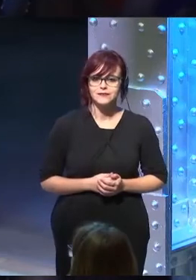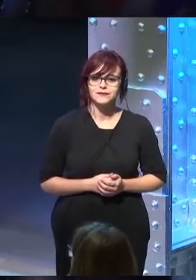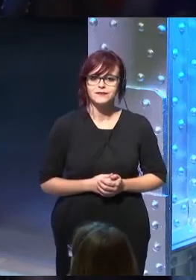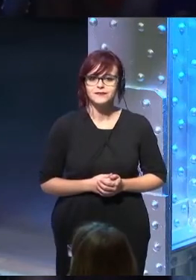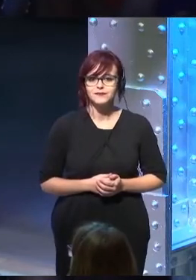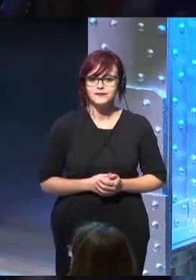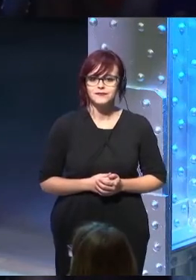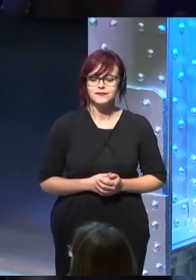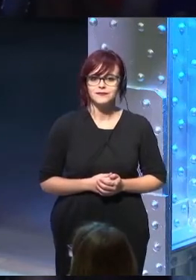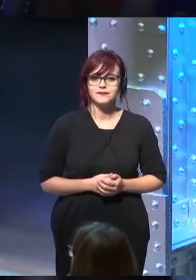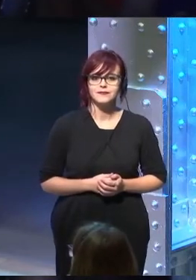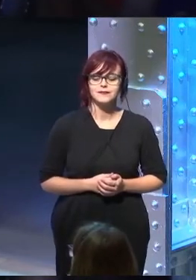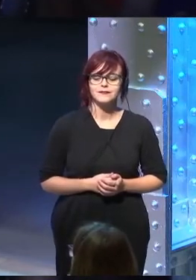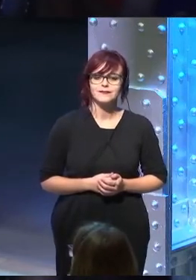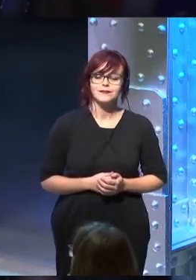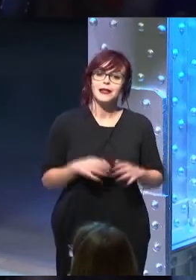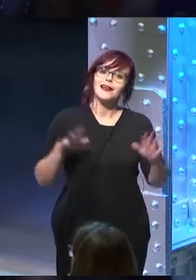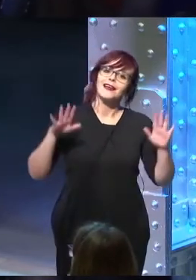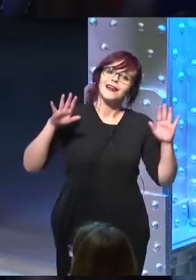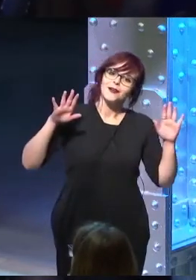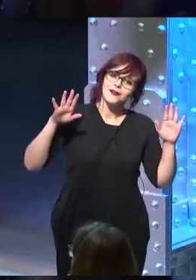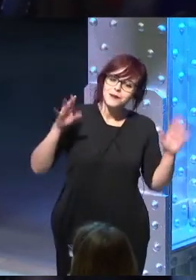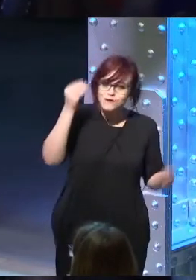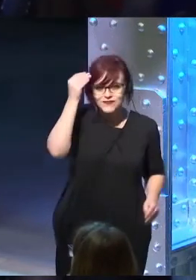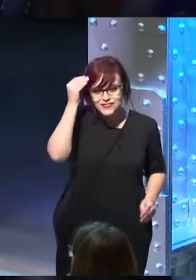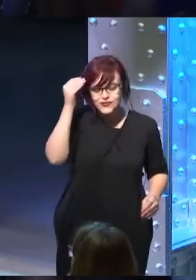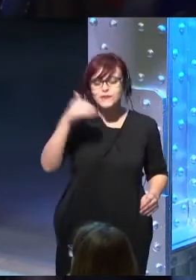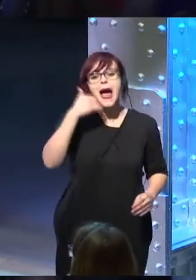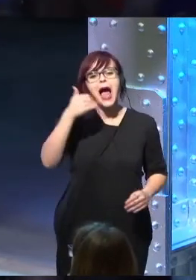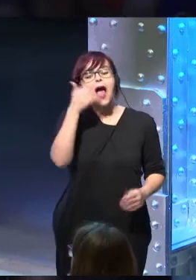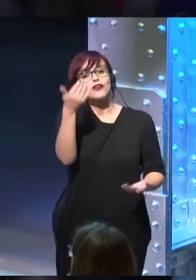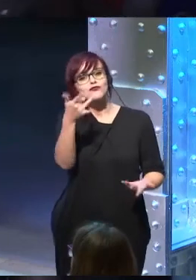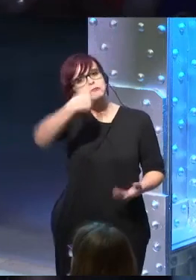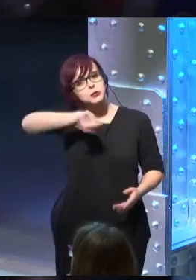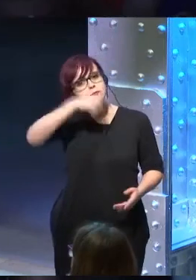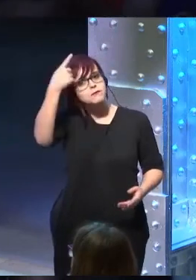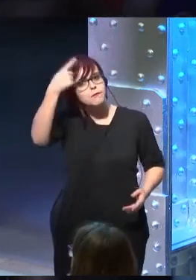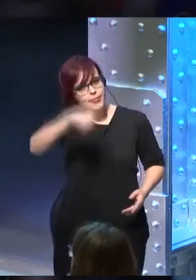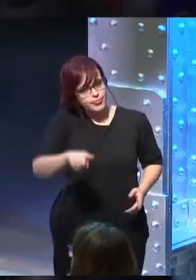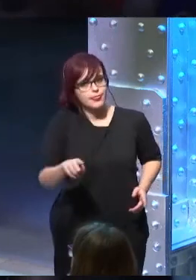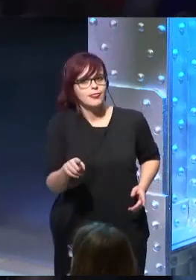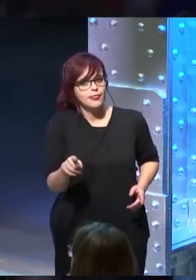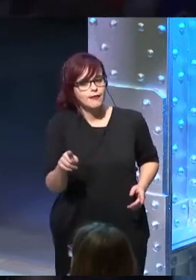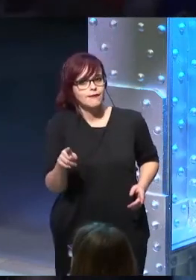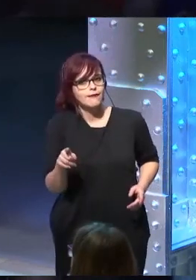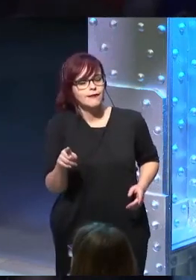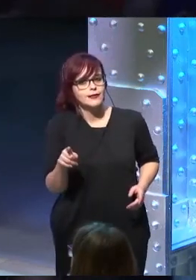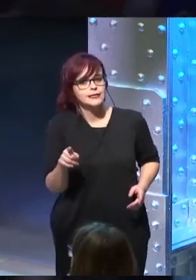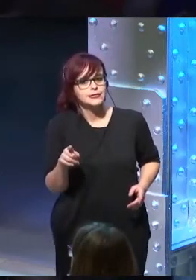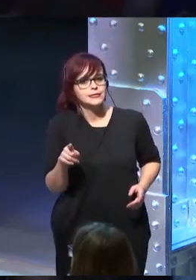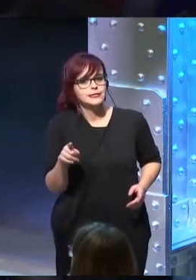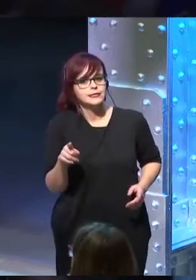All the same, I think if there's one thing that we know bonds women of all